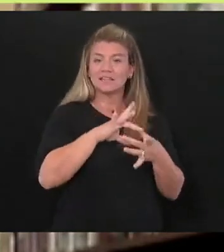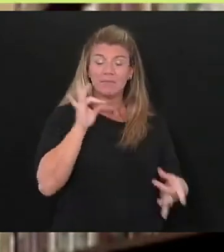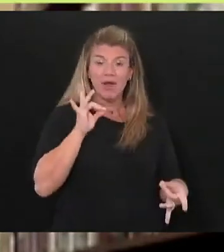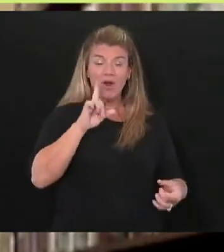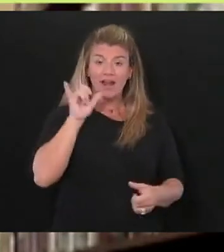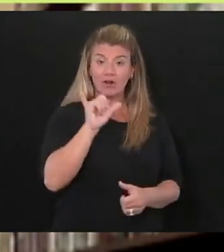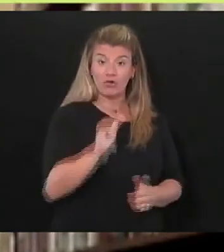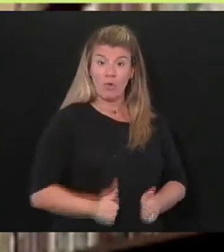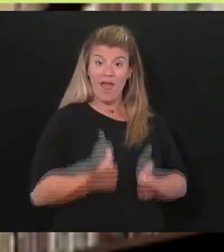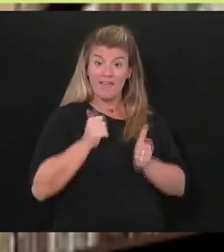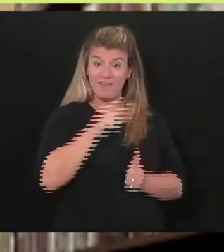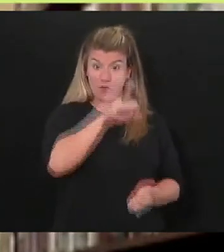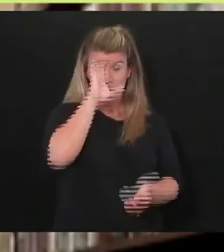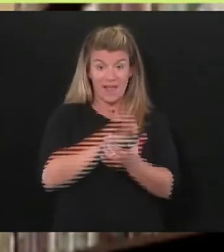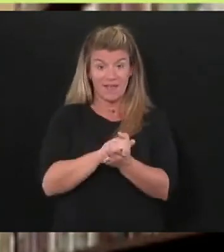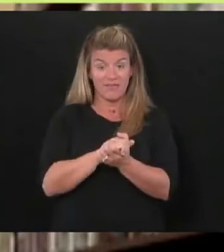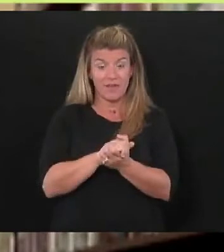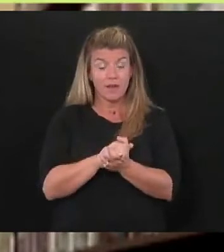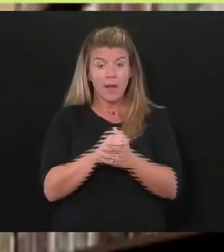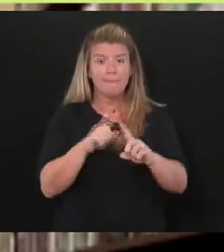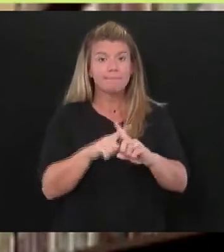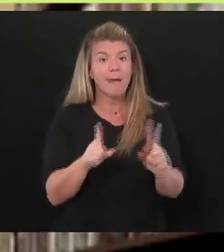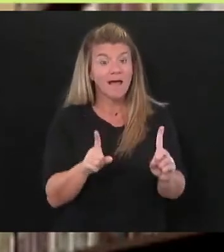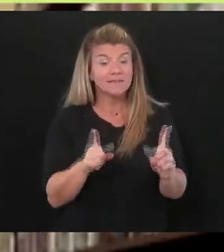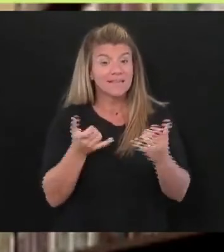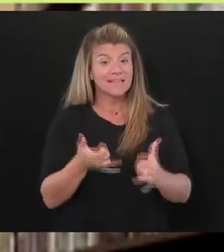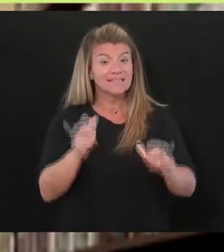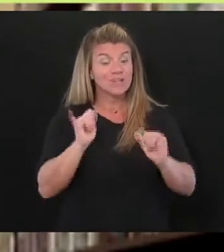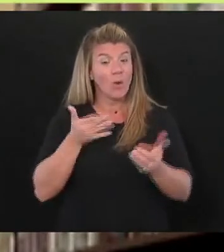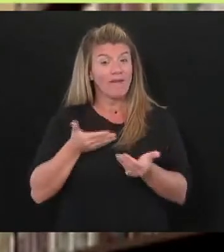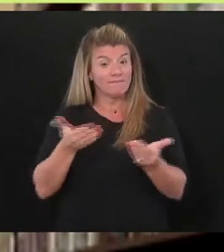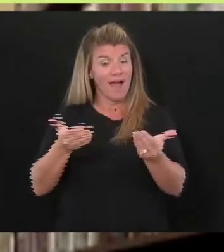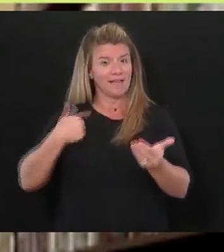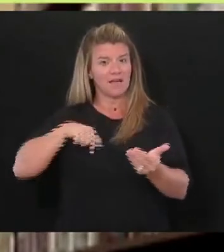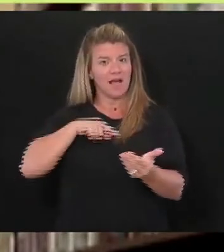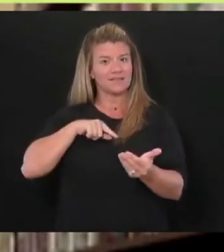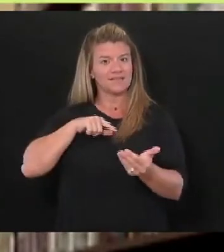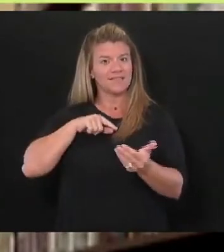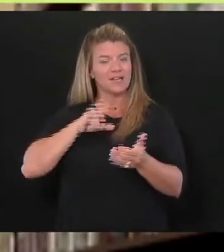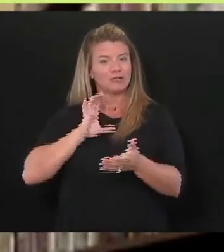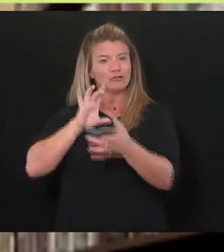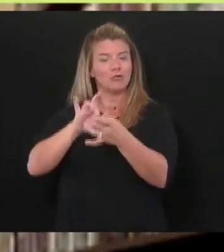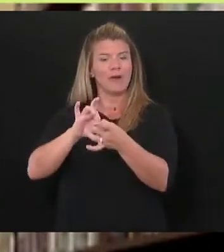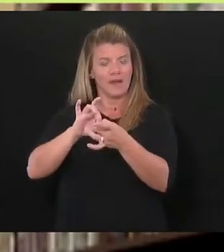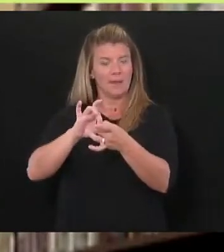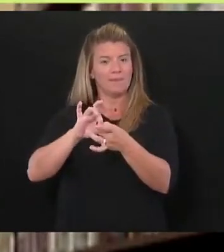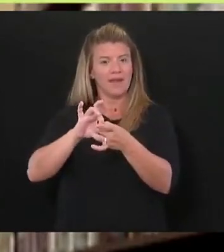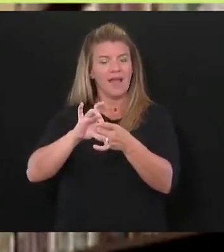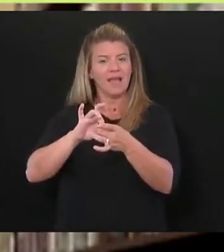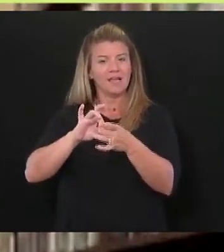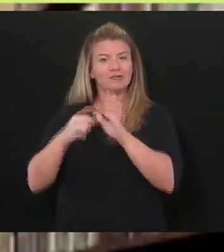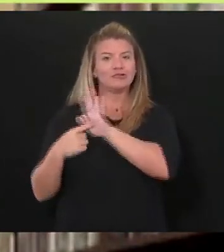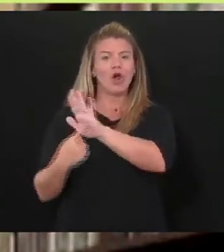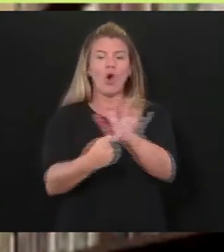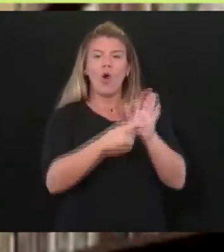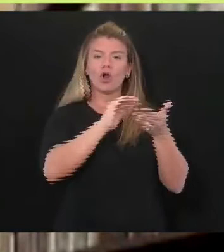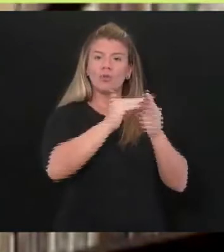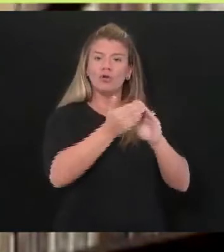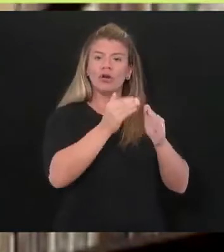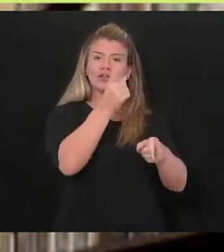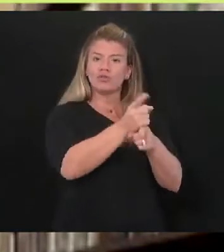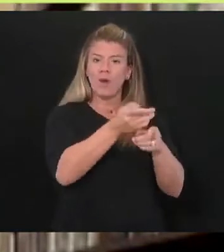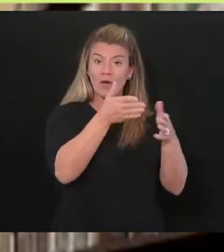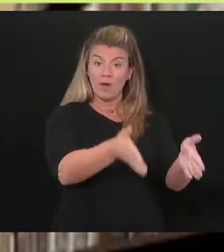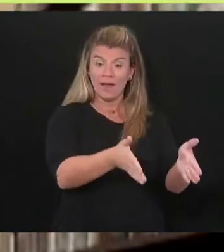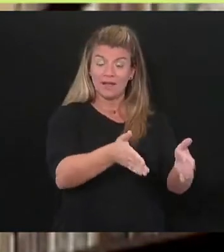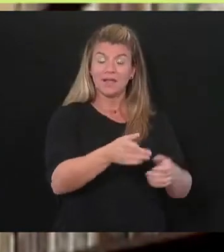who believes. But yet, thankfully, he invites us, believers, to join him in being light in our communities. And so